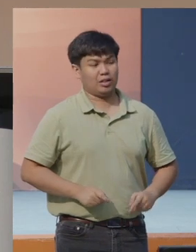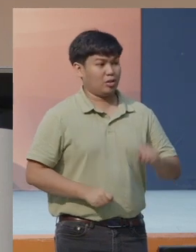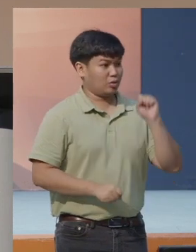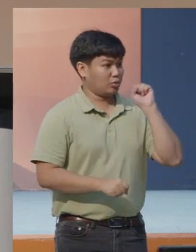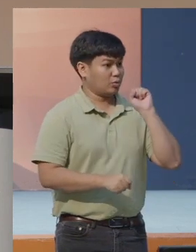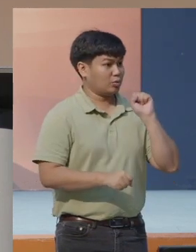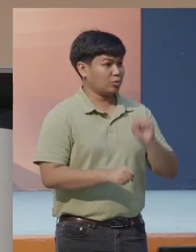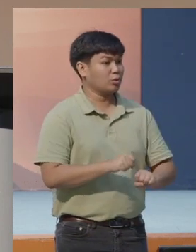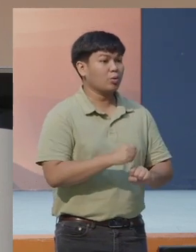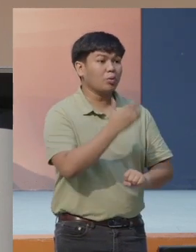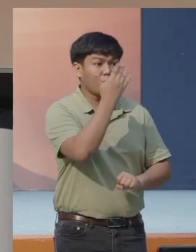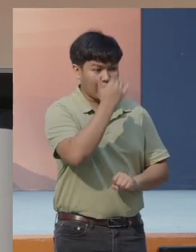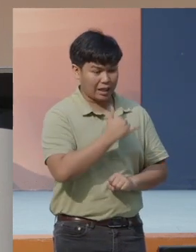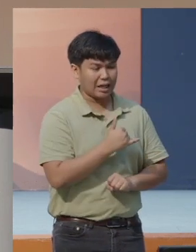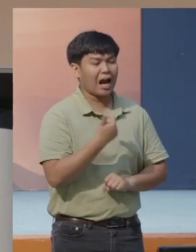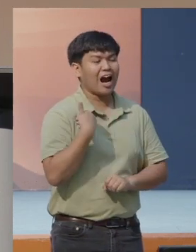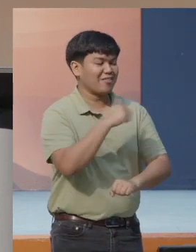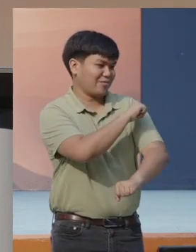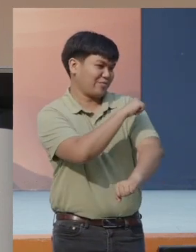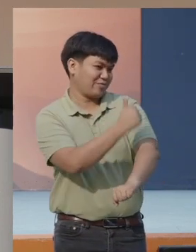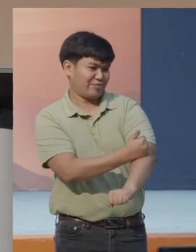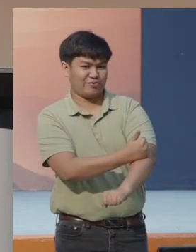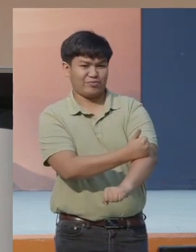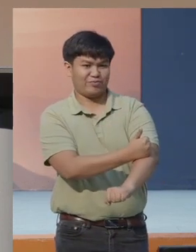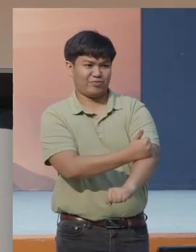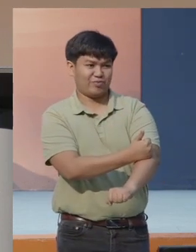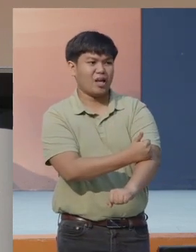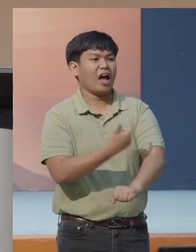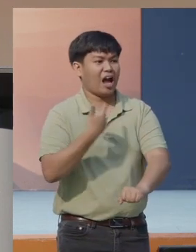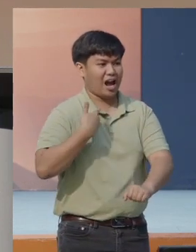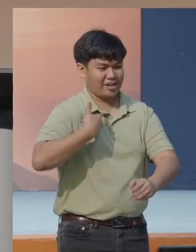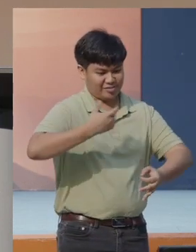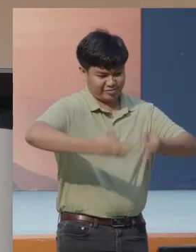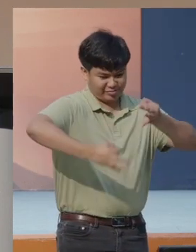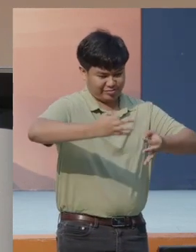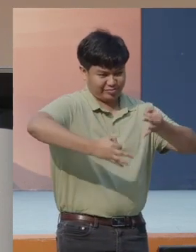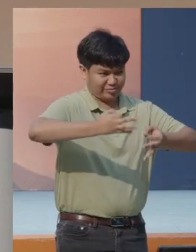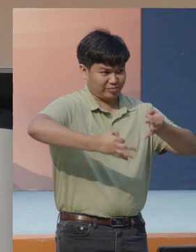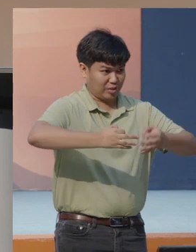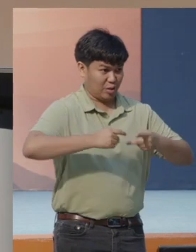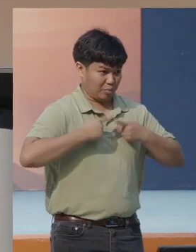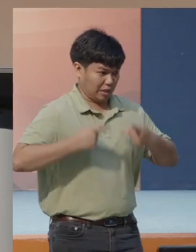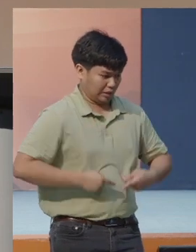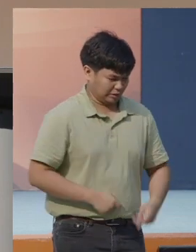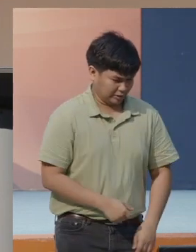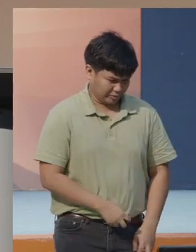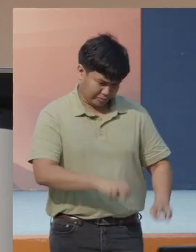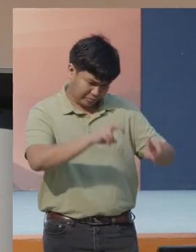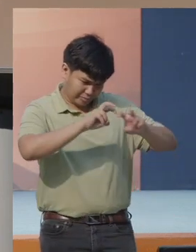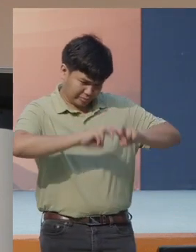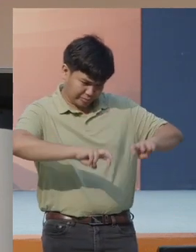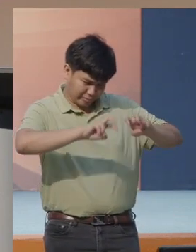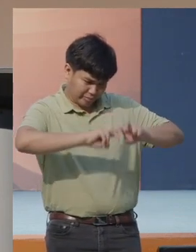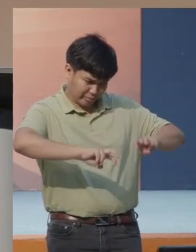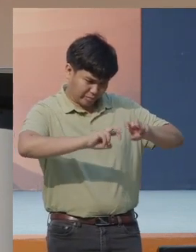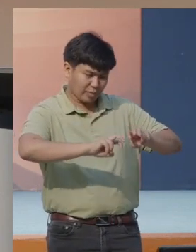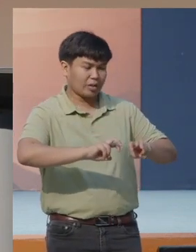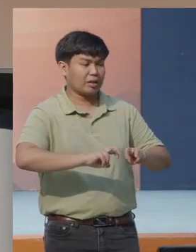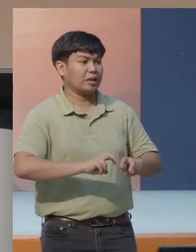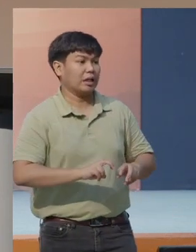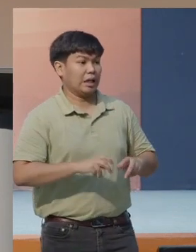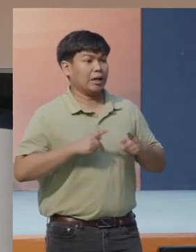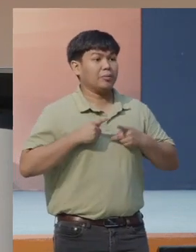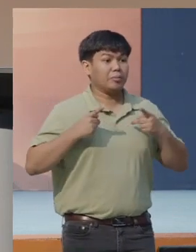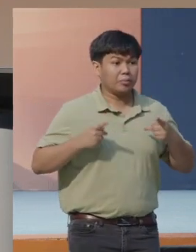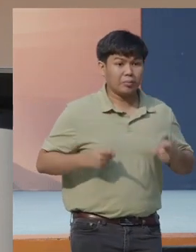more impartially examined and justly determined by the priests, who are presumed